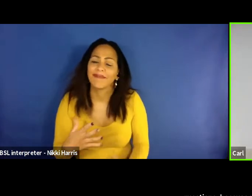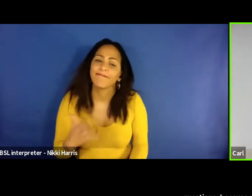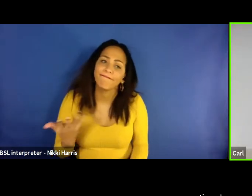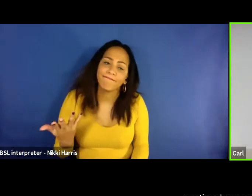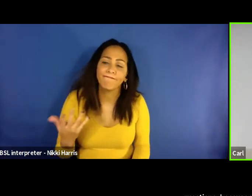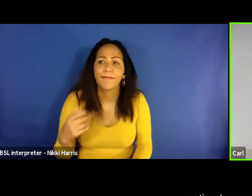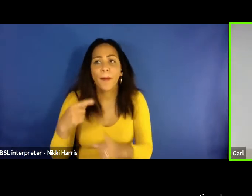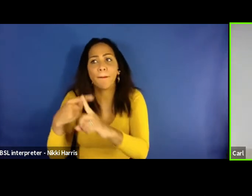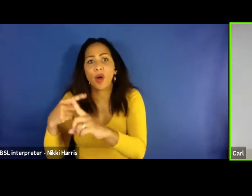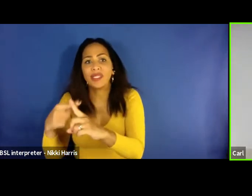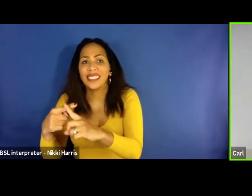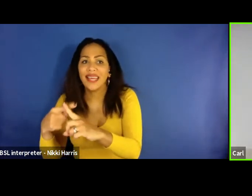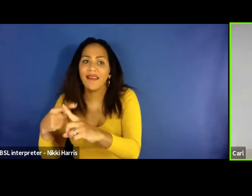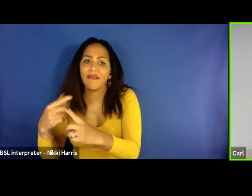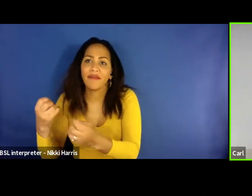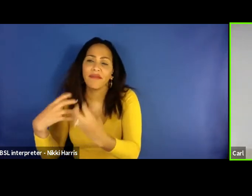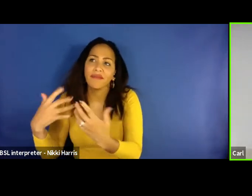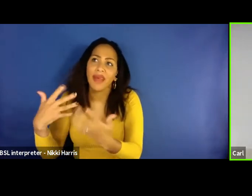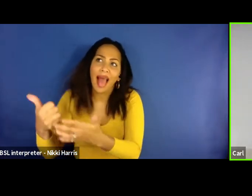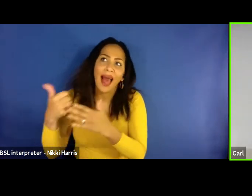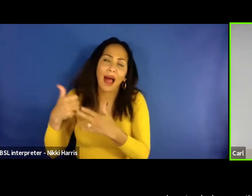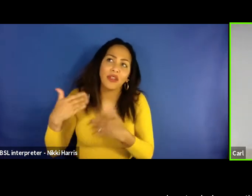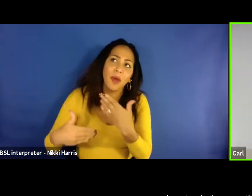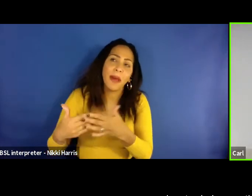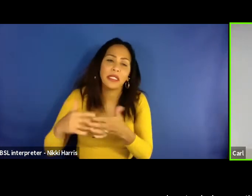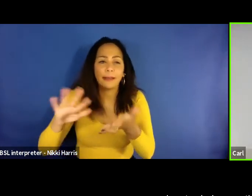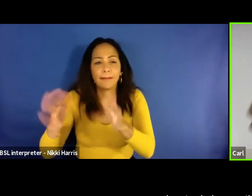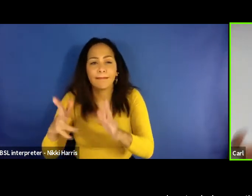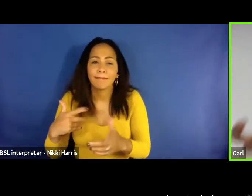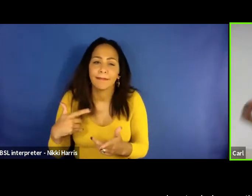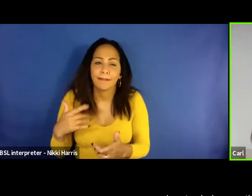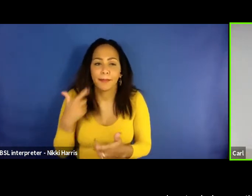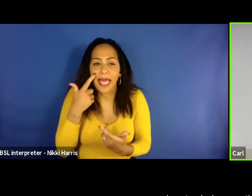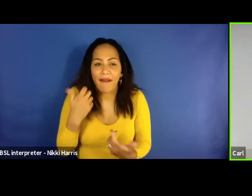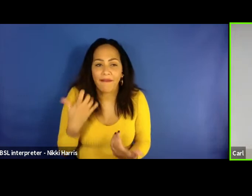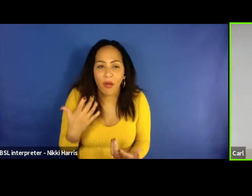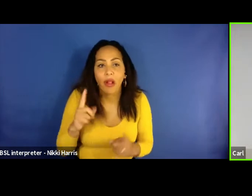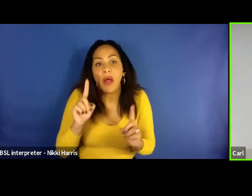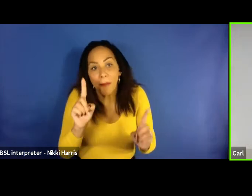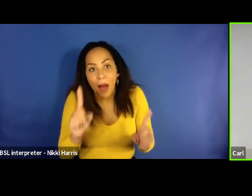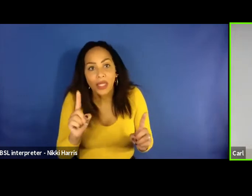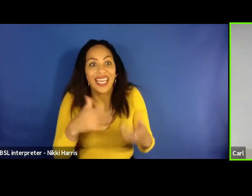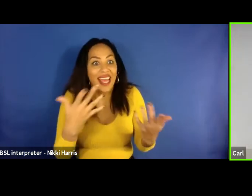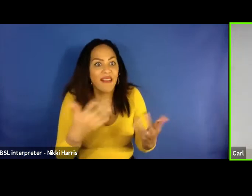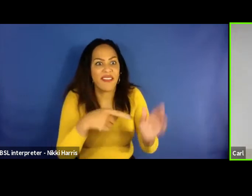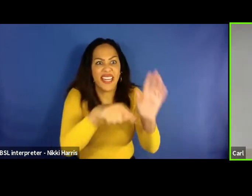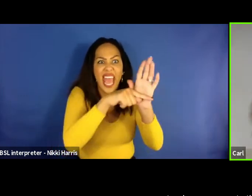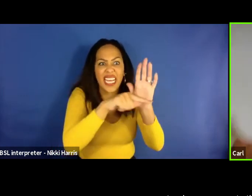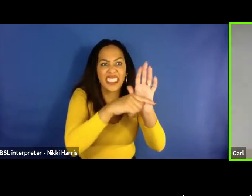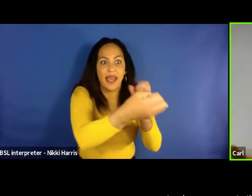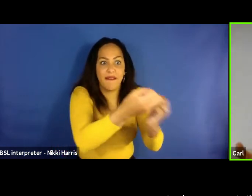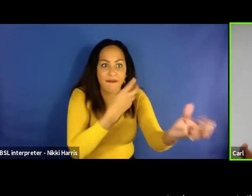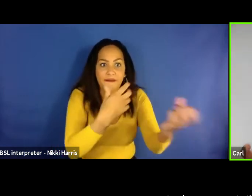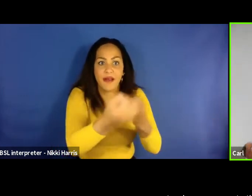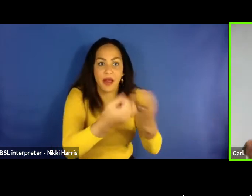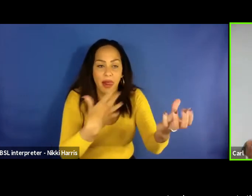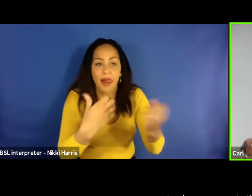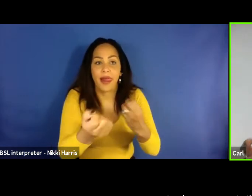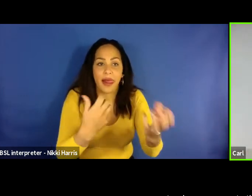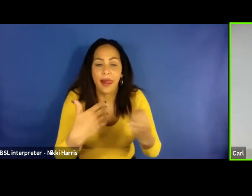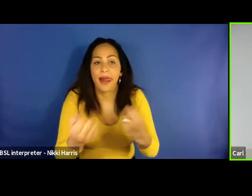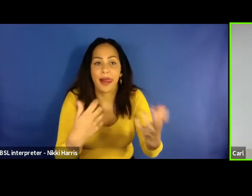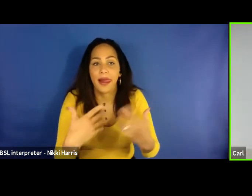you get negative feedback and you've got negative feedback from people that fall into the customer persona that you've created,